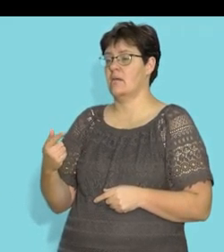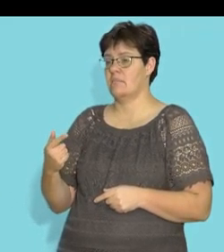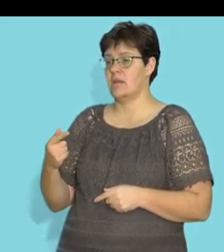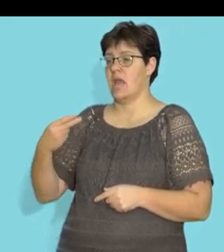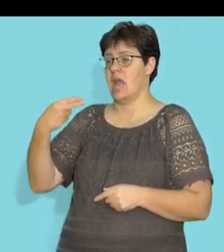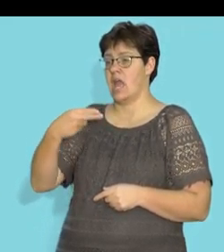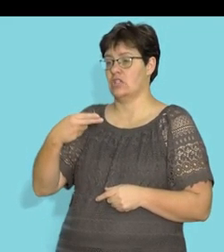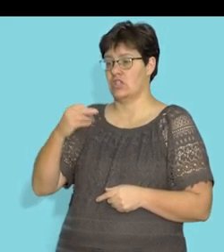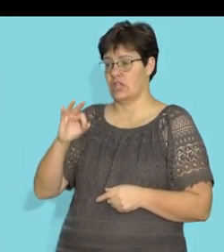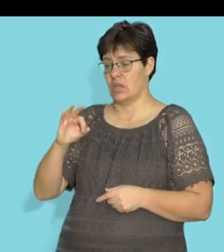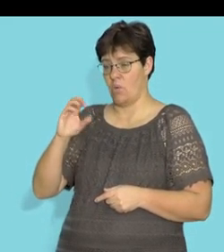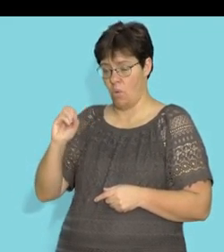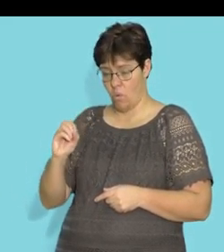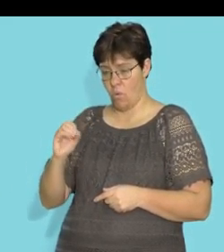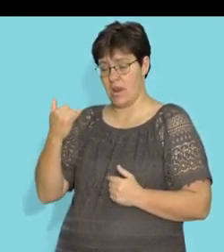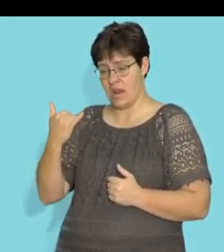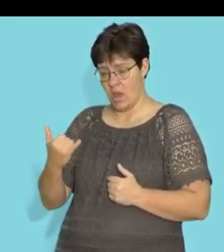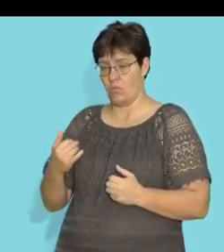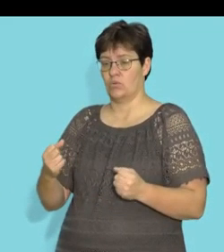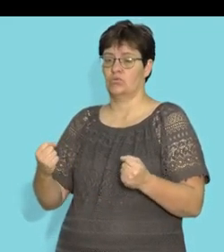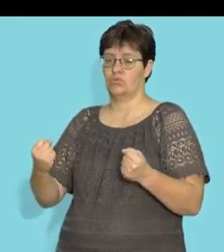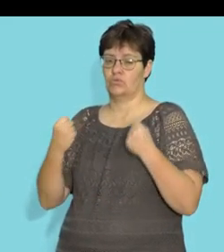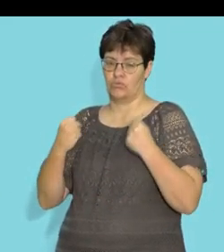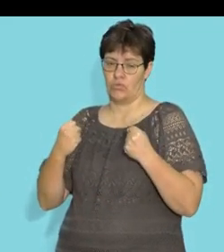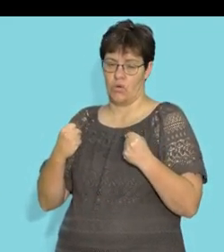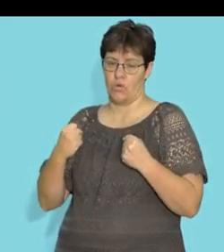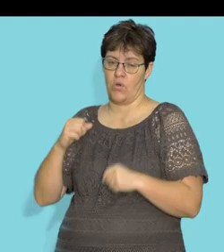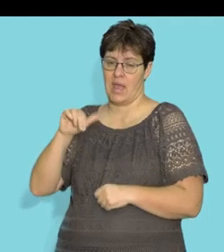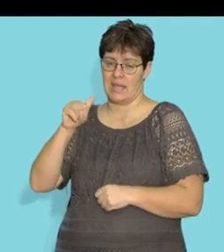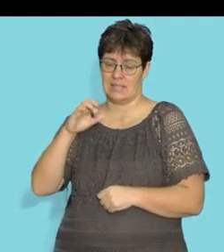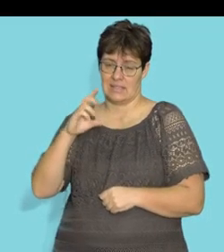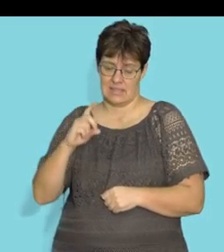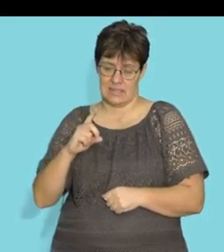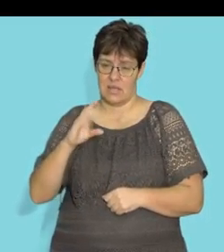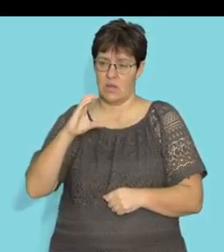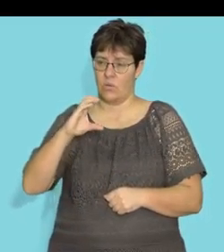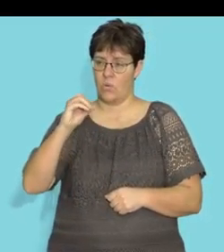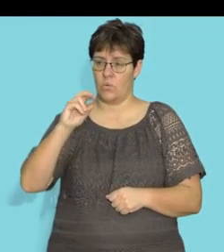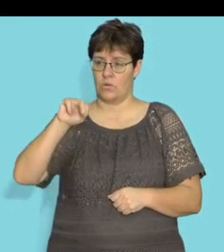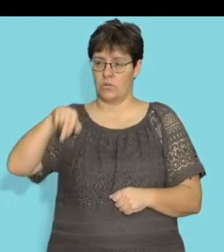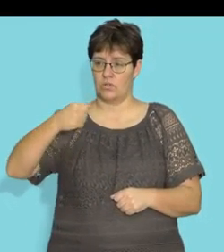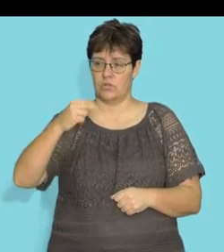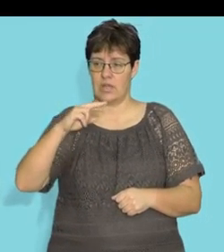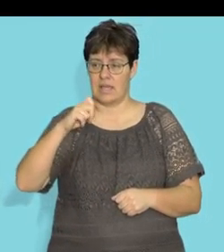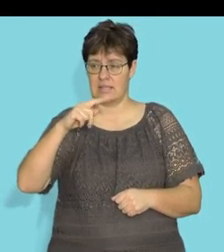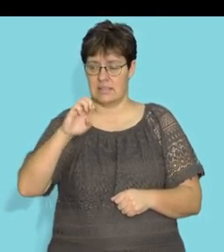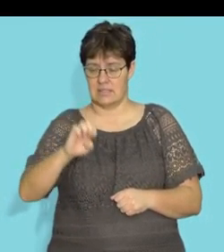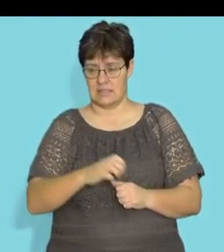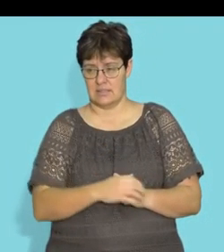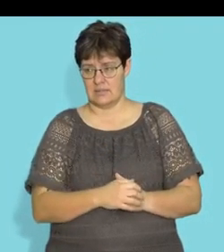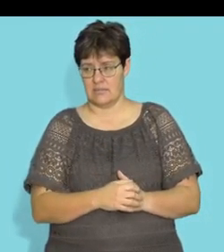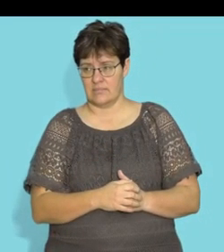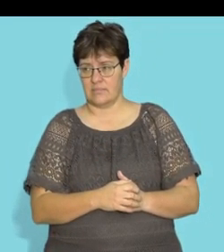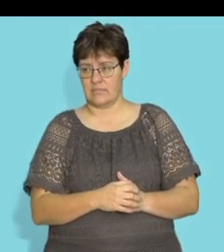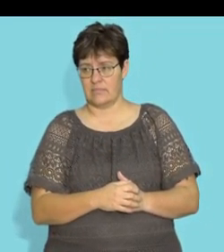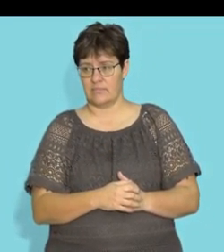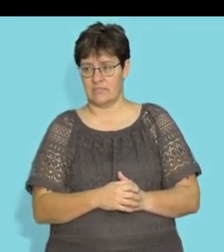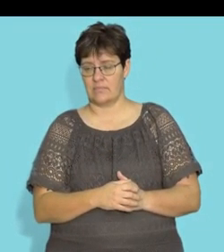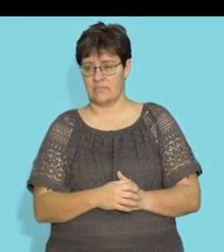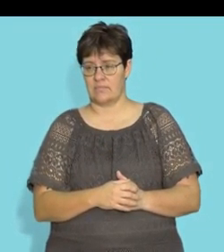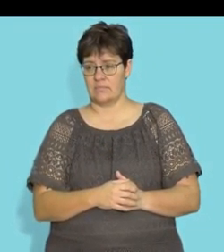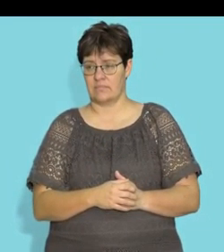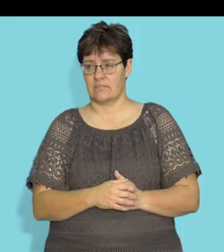how it will react. So your water will be a weak base, and this weak base will now